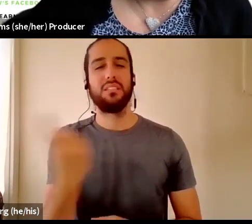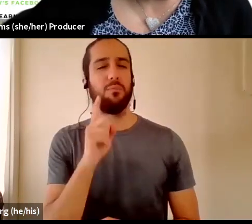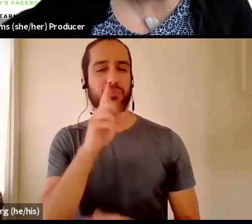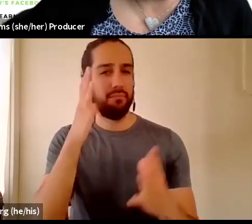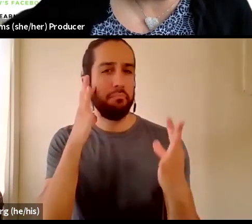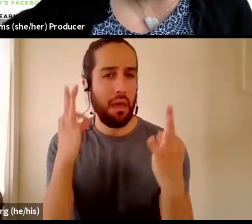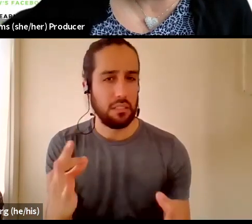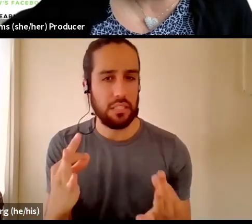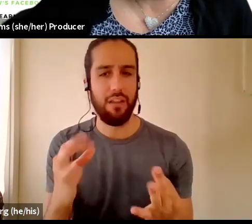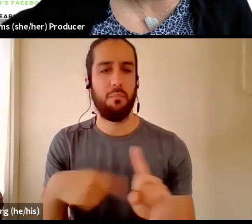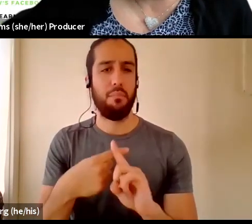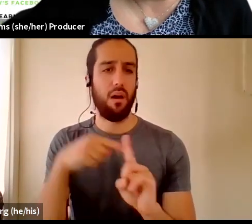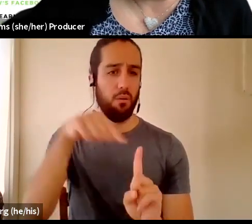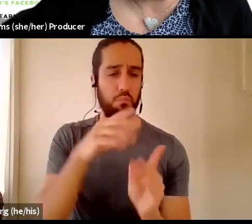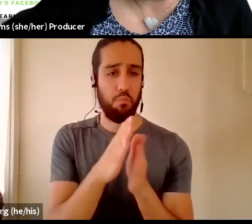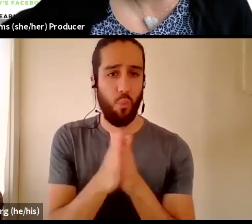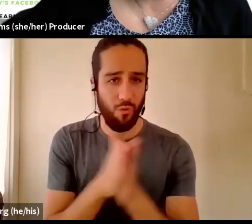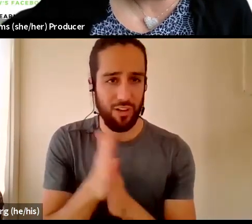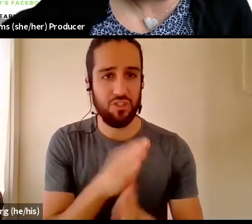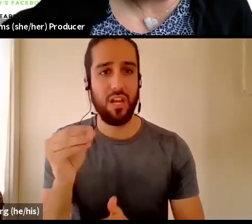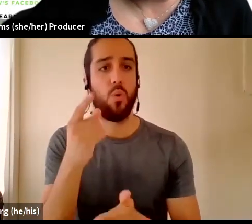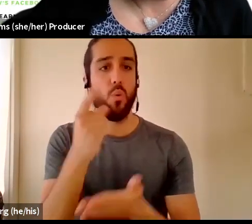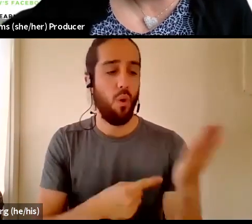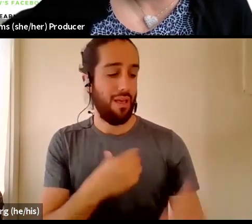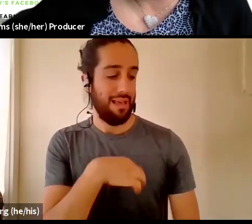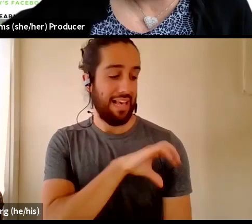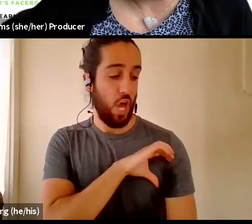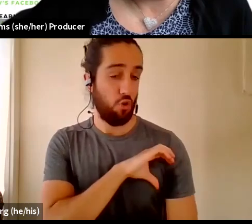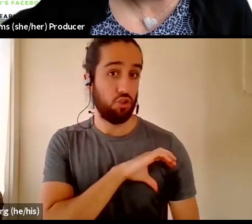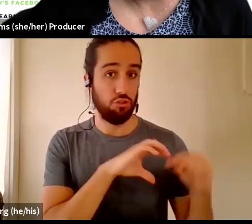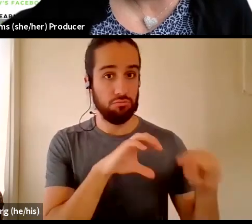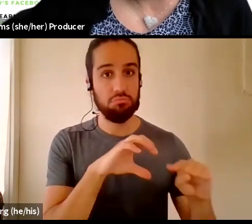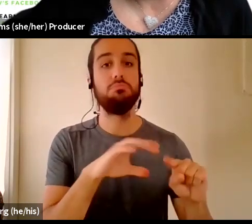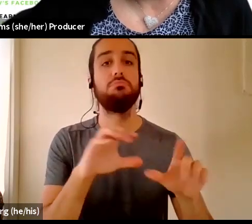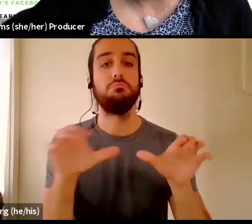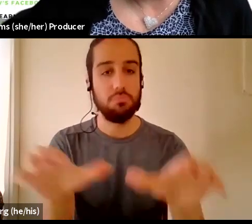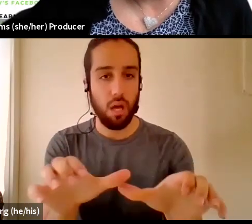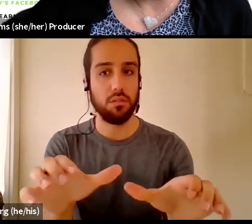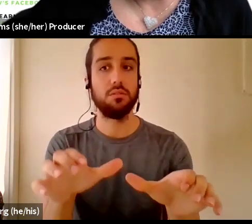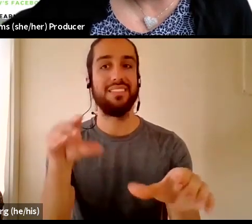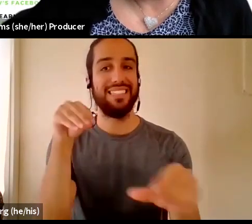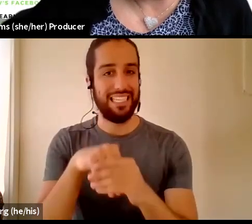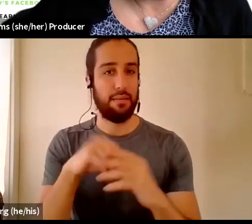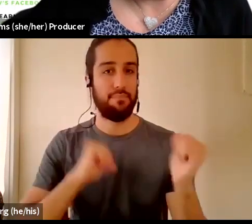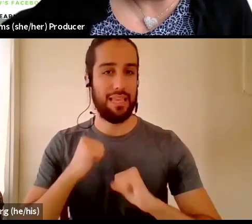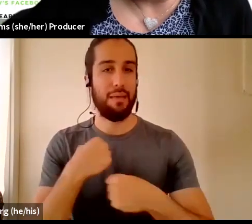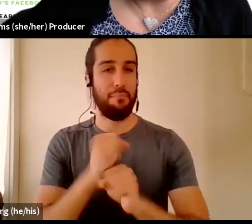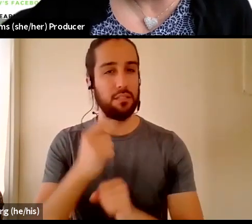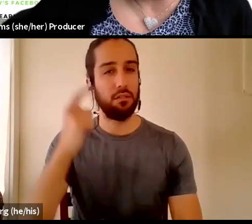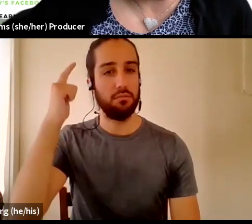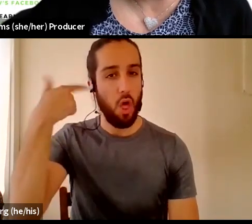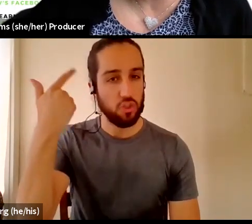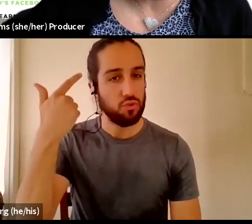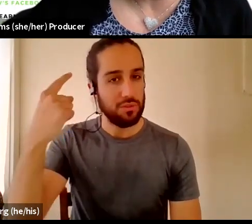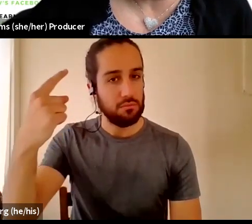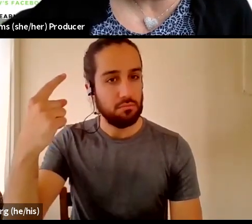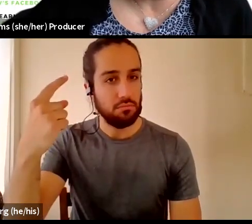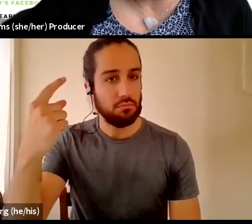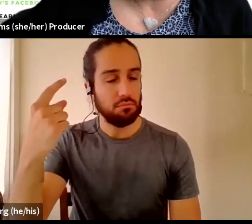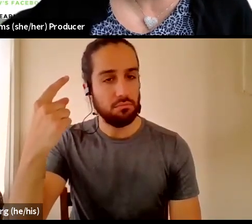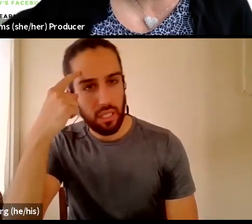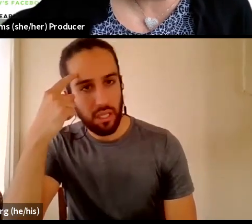motivation and about what a character does in a play that makes logical sense, that informs an emotional life. I